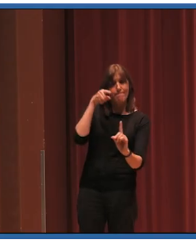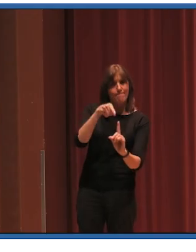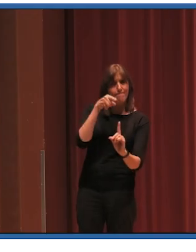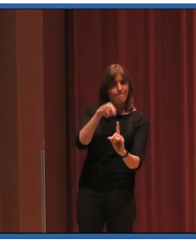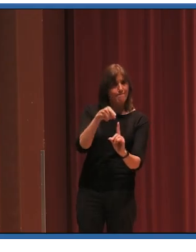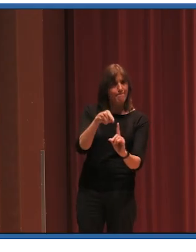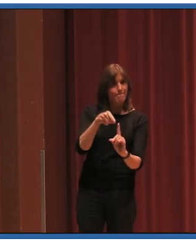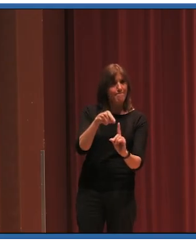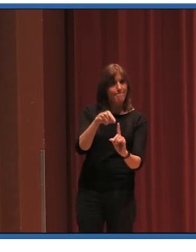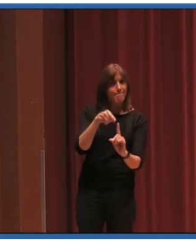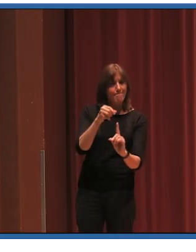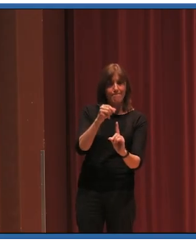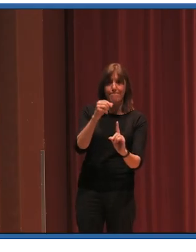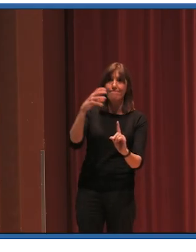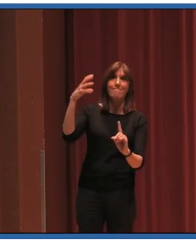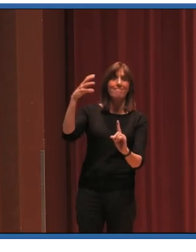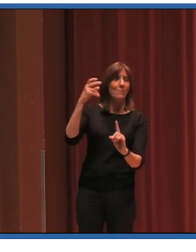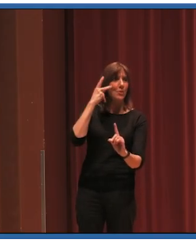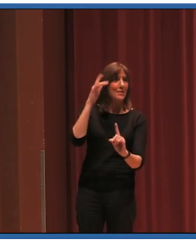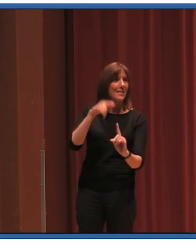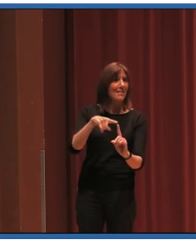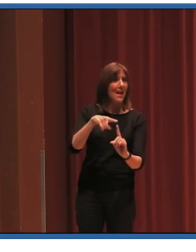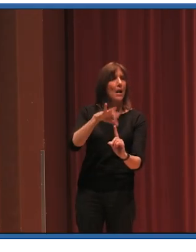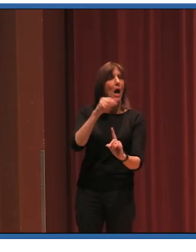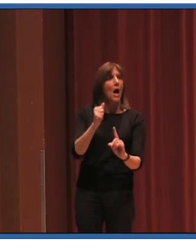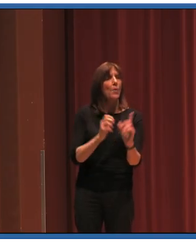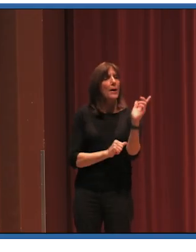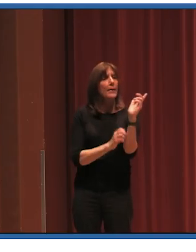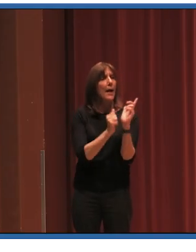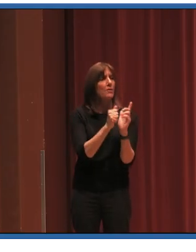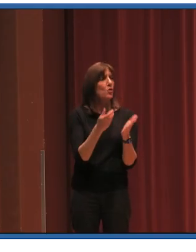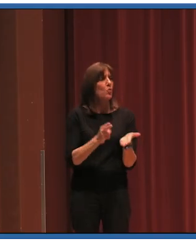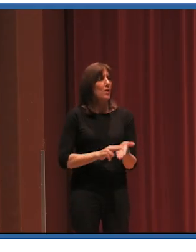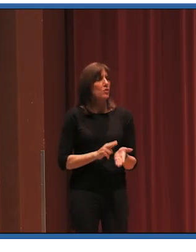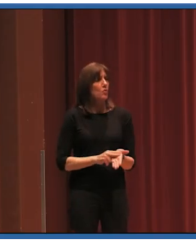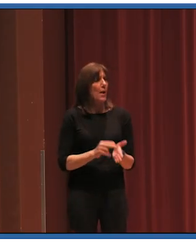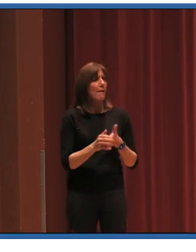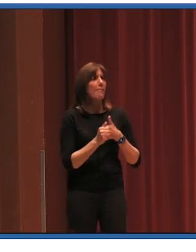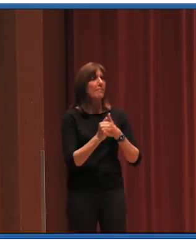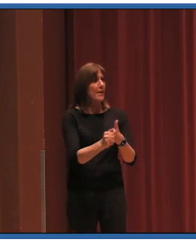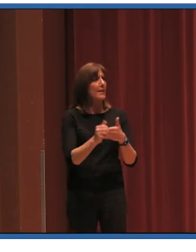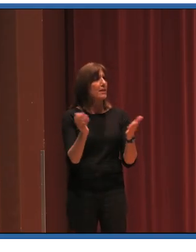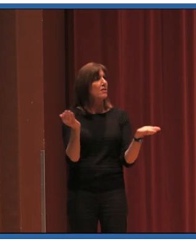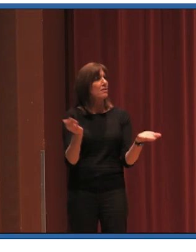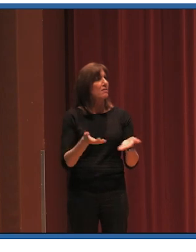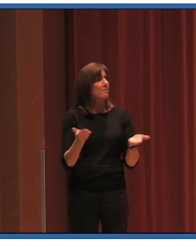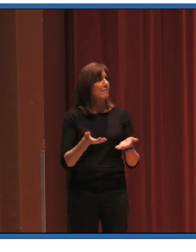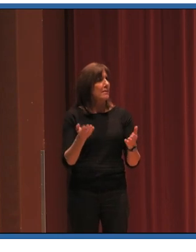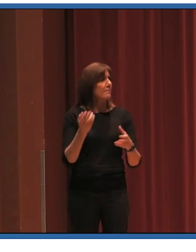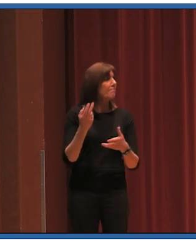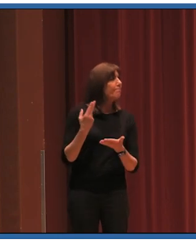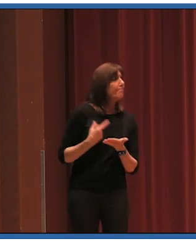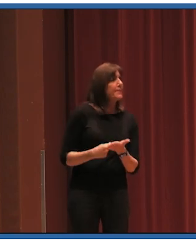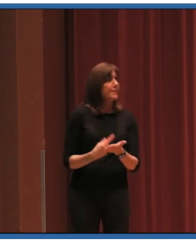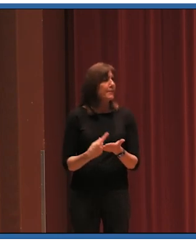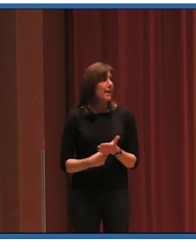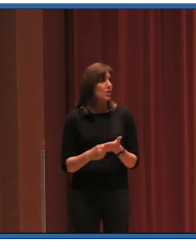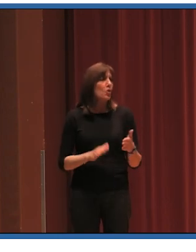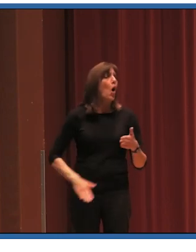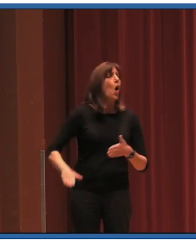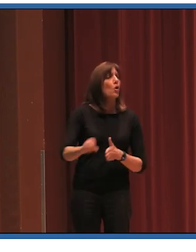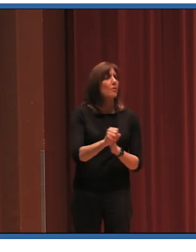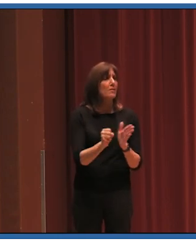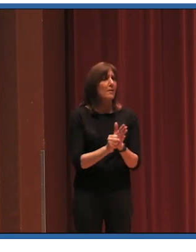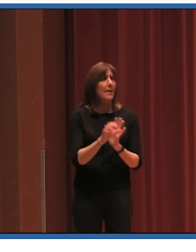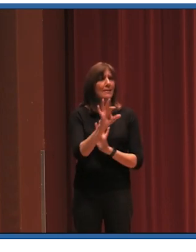life. The Iowa Cancer Registry is leading conversations like this one across the state through its 99 Counties